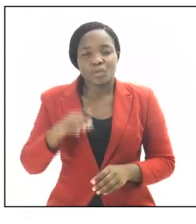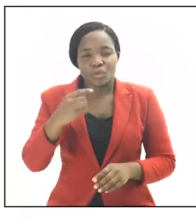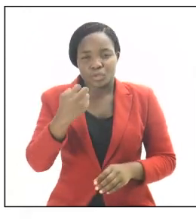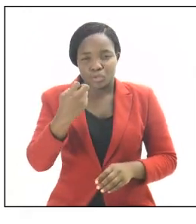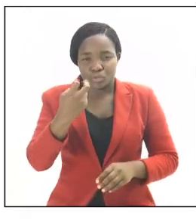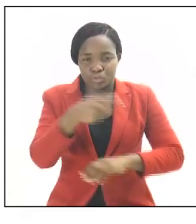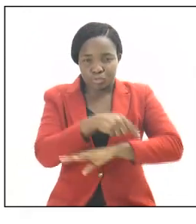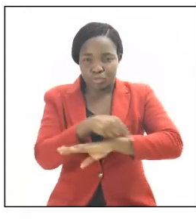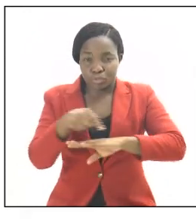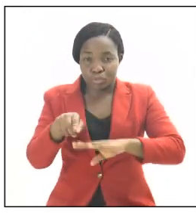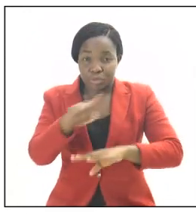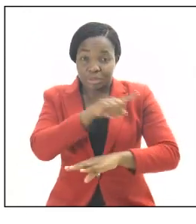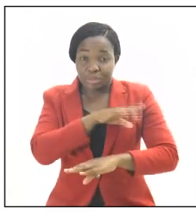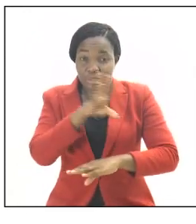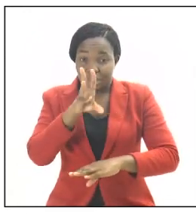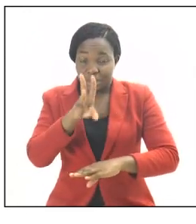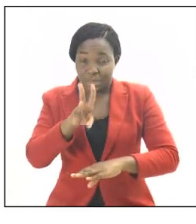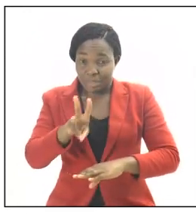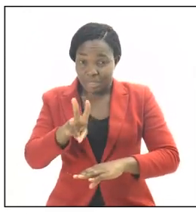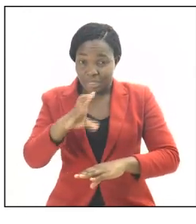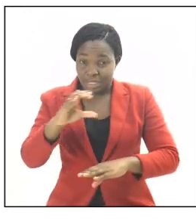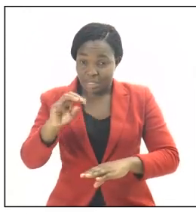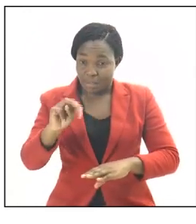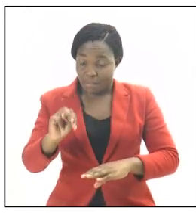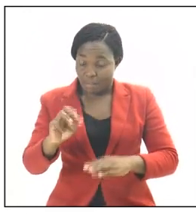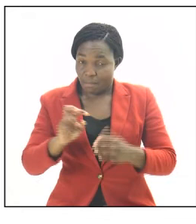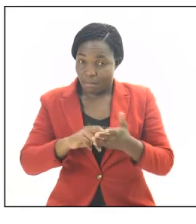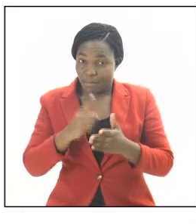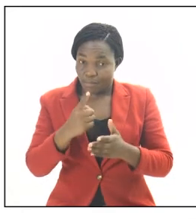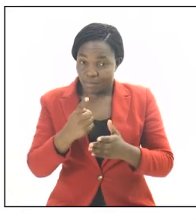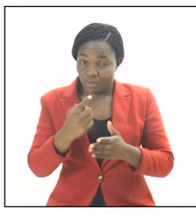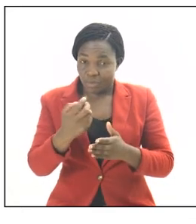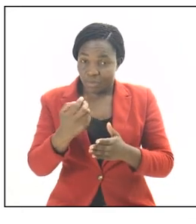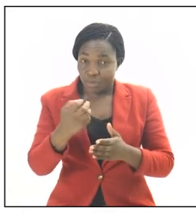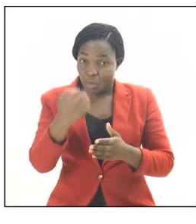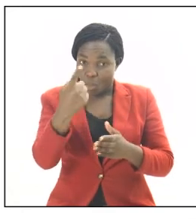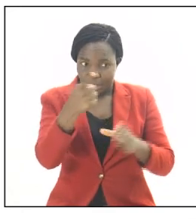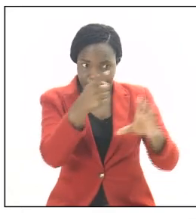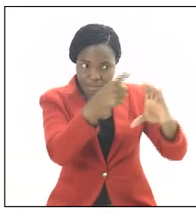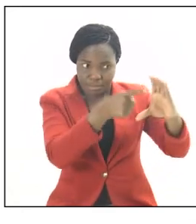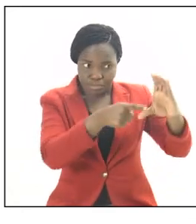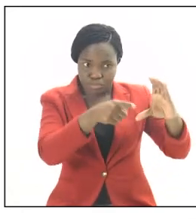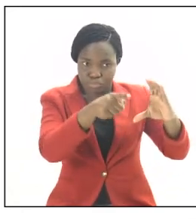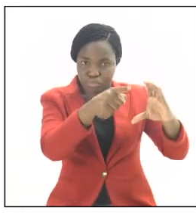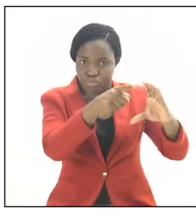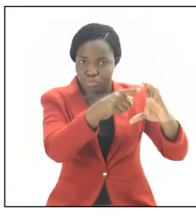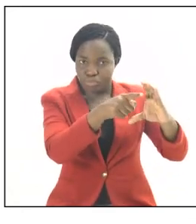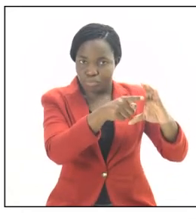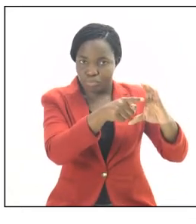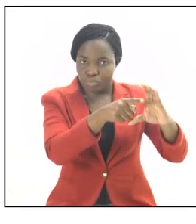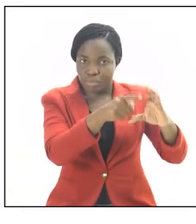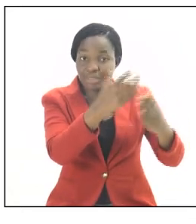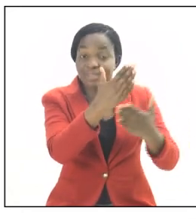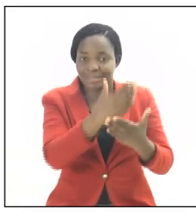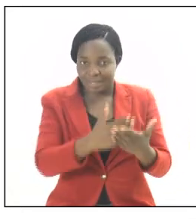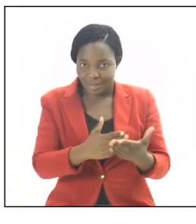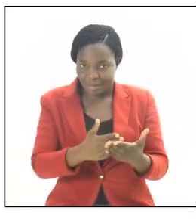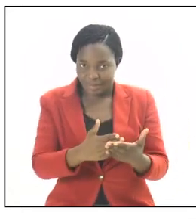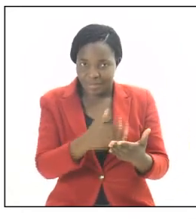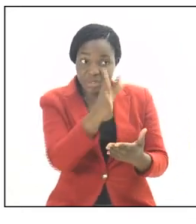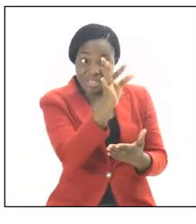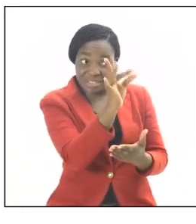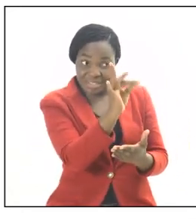circles is 16 centimeters, meaning that the diameter of 1 circle is half of that. It's